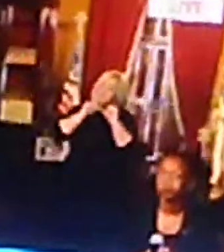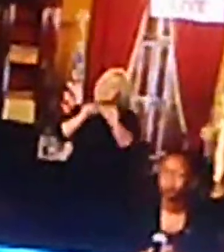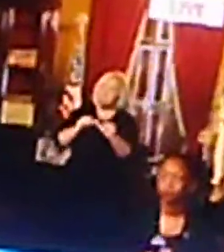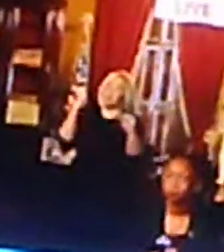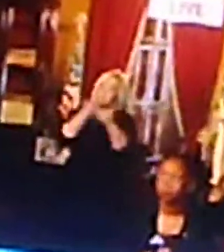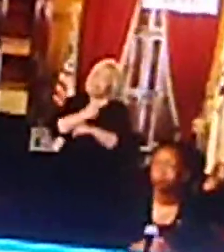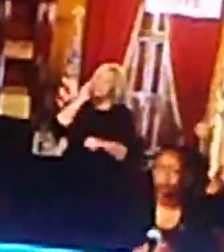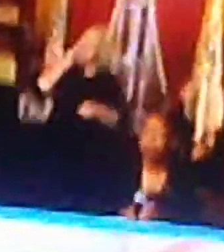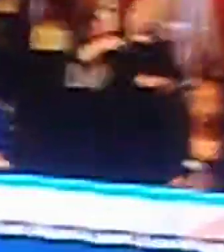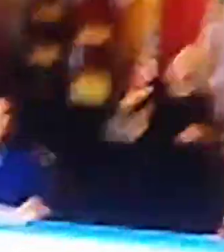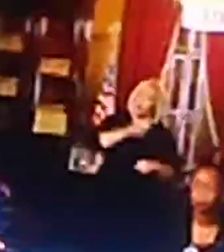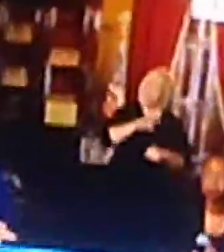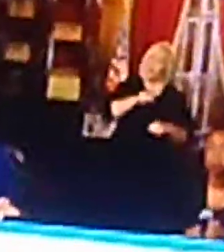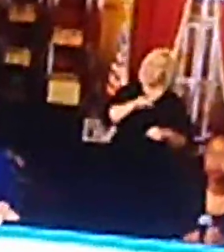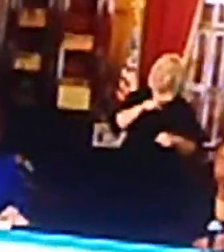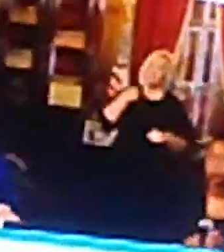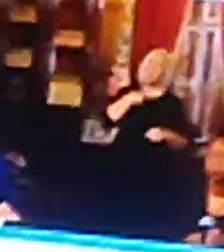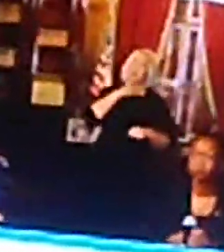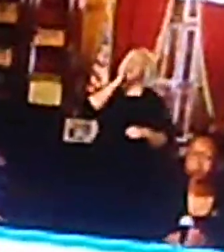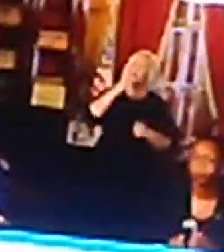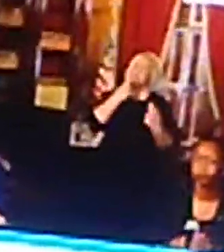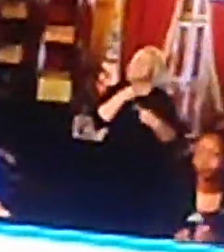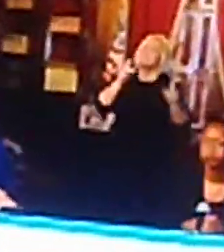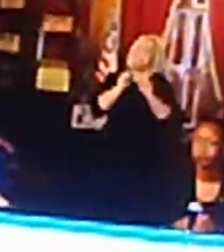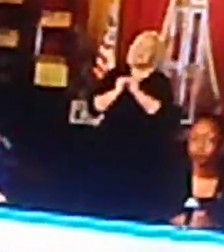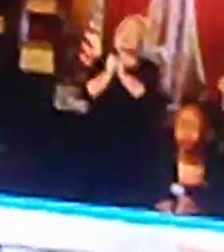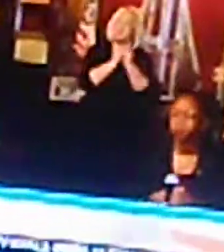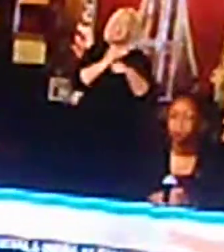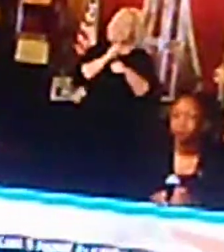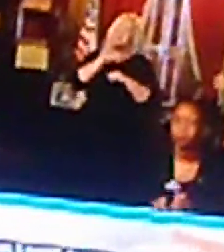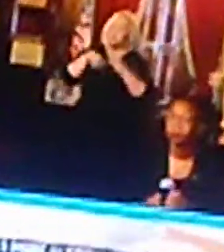will get through this together, so long as everyone does their